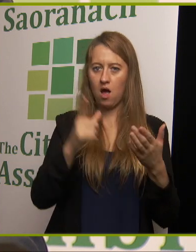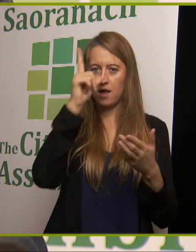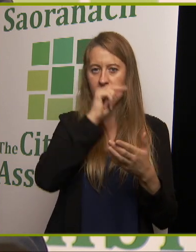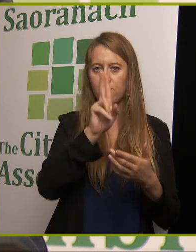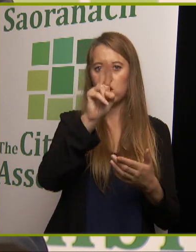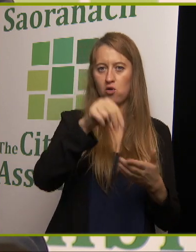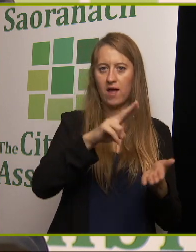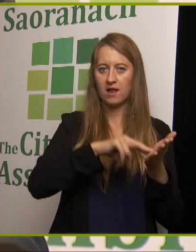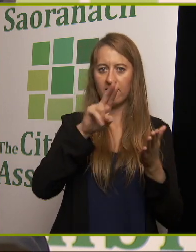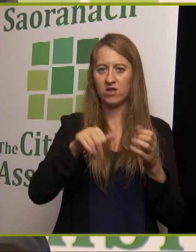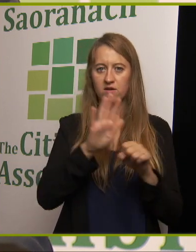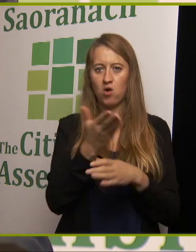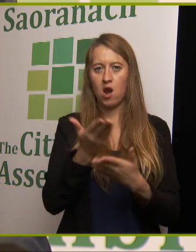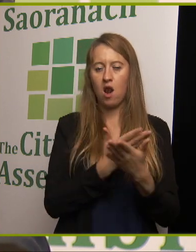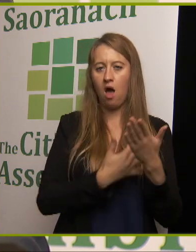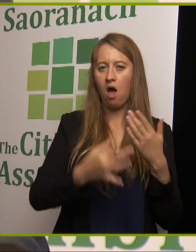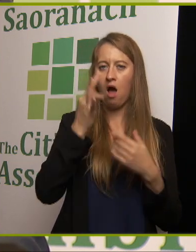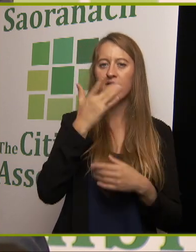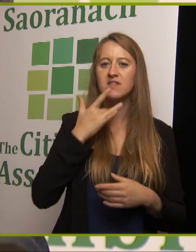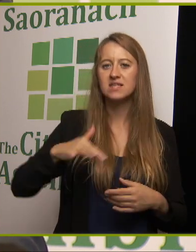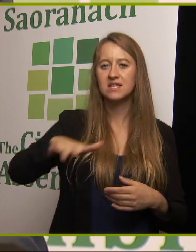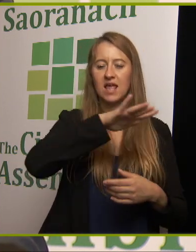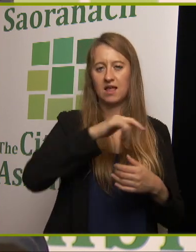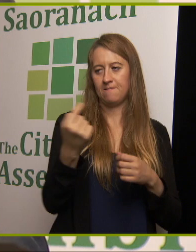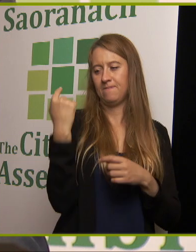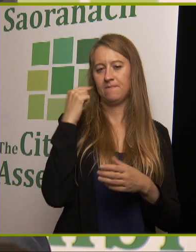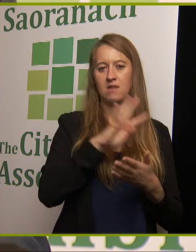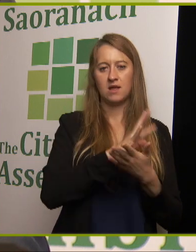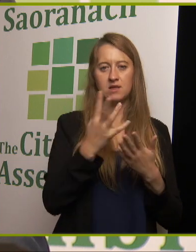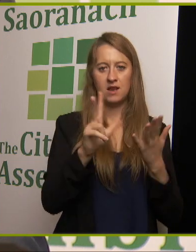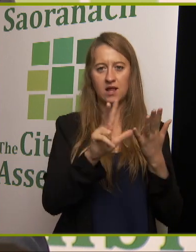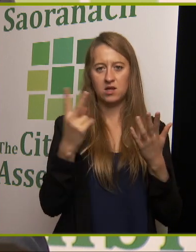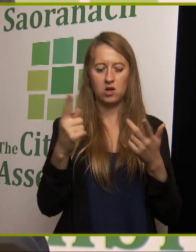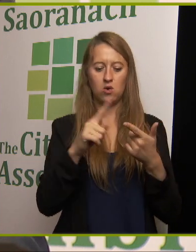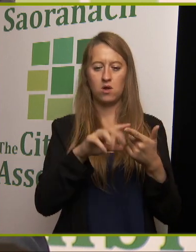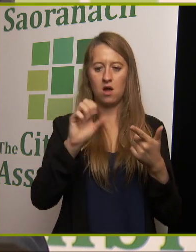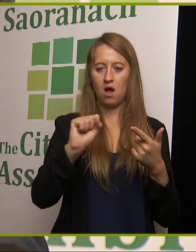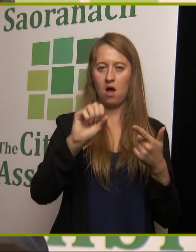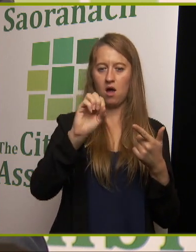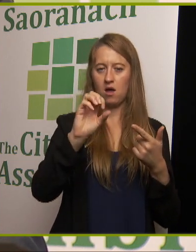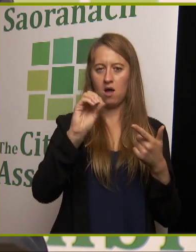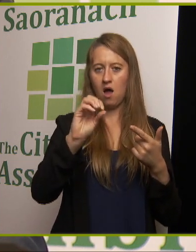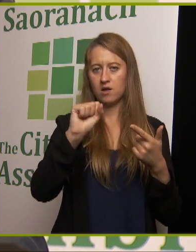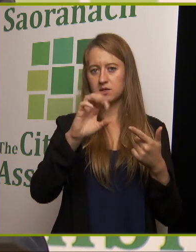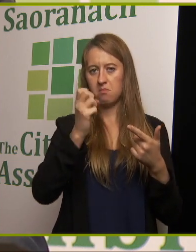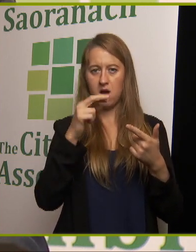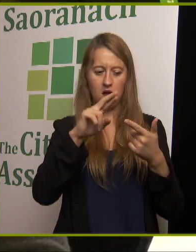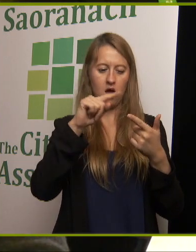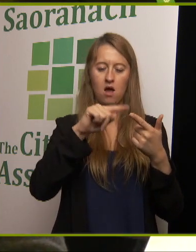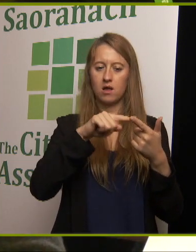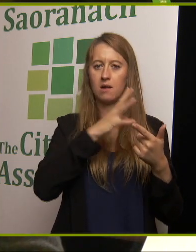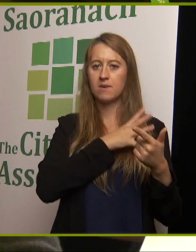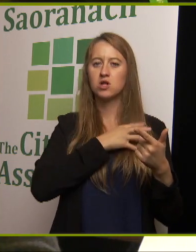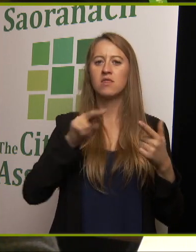from 1982. The OSPAR Commission is the Northeast Atlantic Arrangement for the Protection of the Environment that